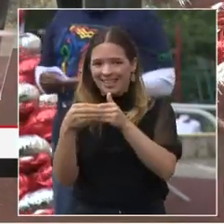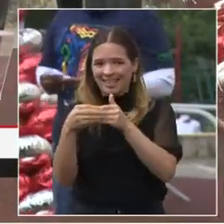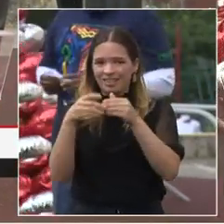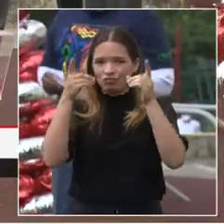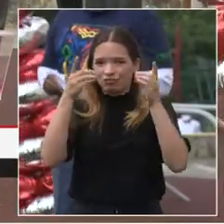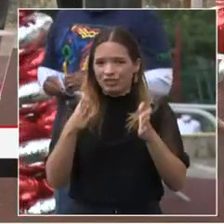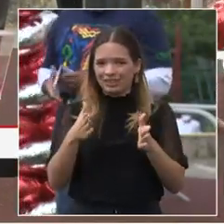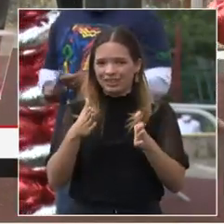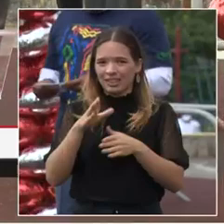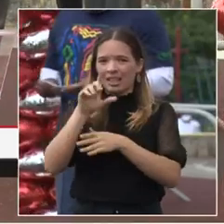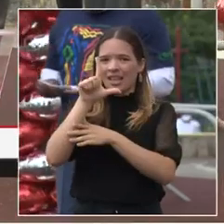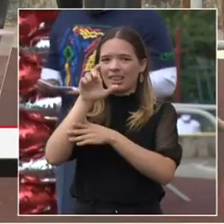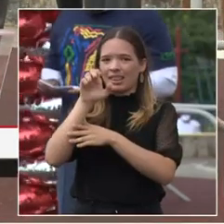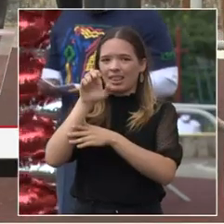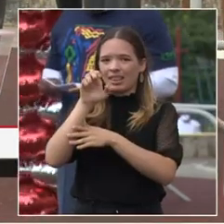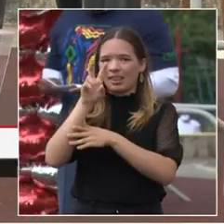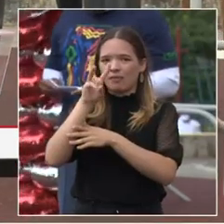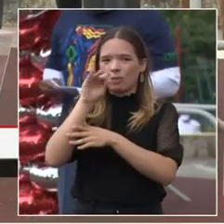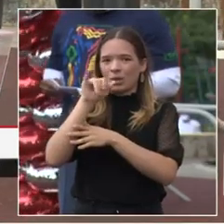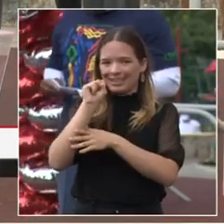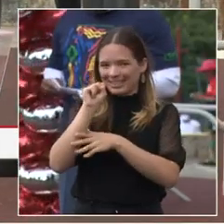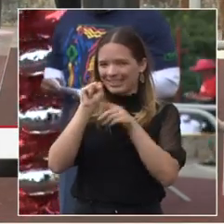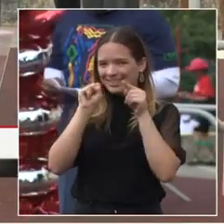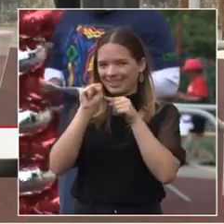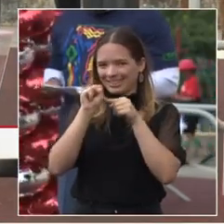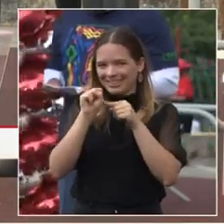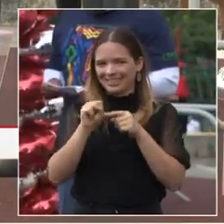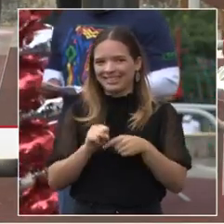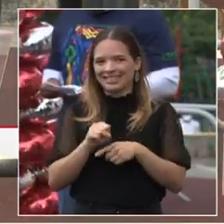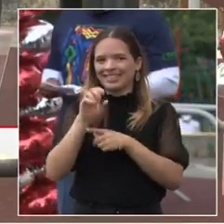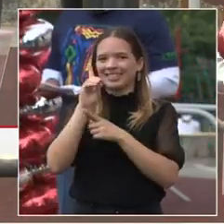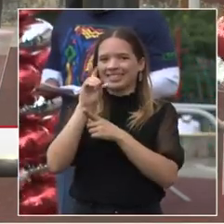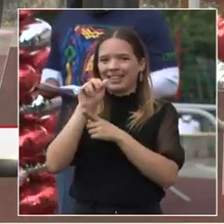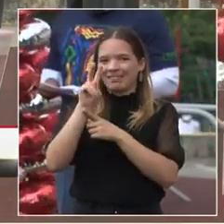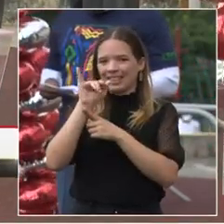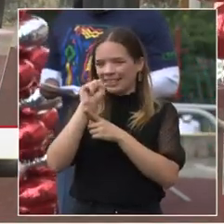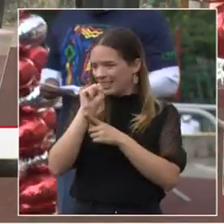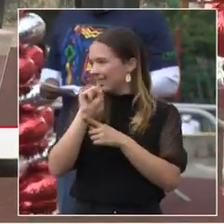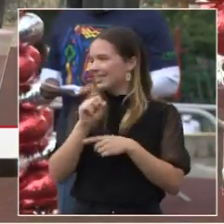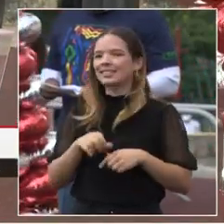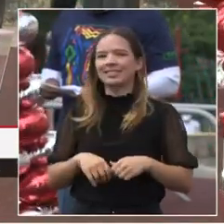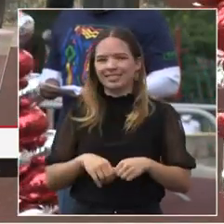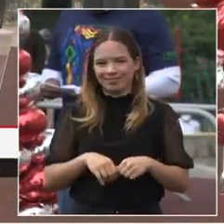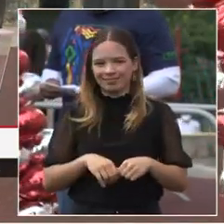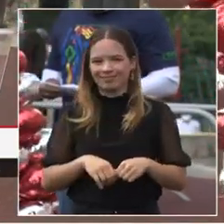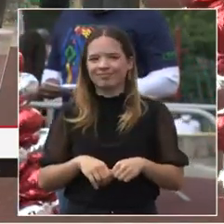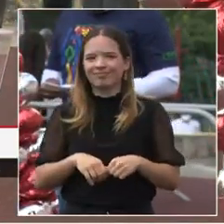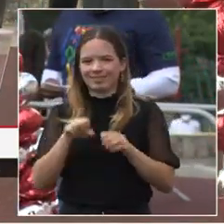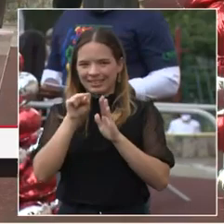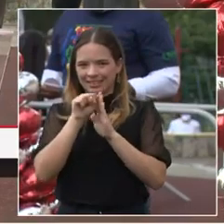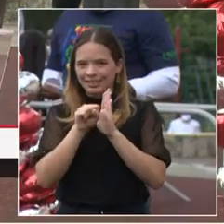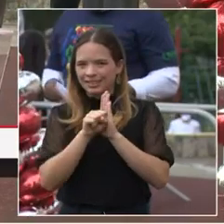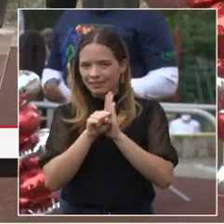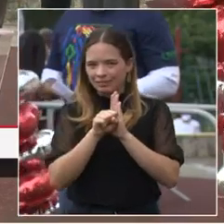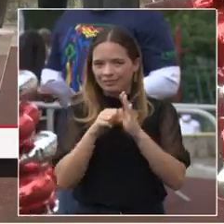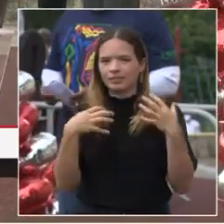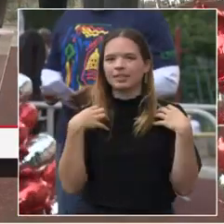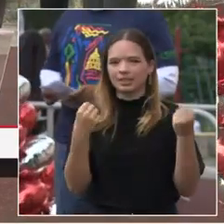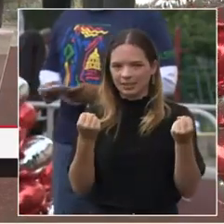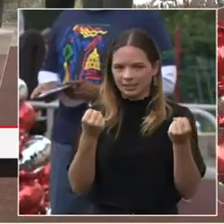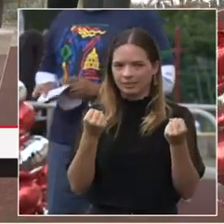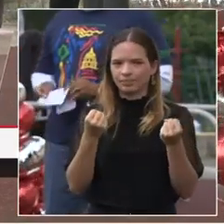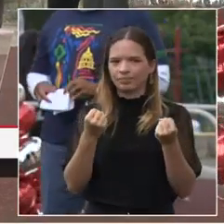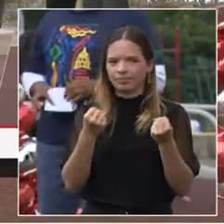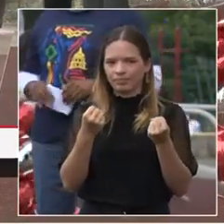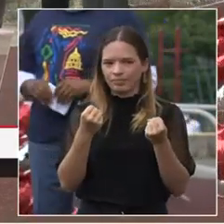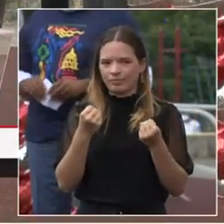Davis, who's here with us, and of course our state president, Ronald Hampton, and all of the other volunteers who work with us.